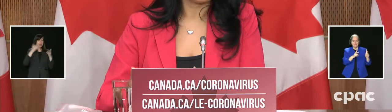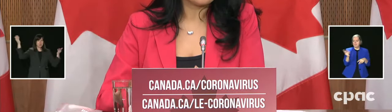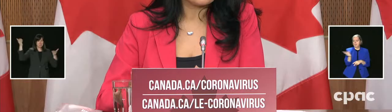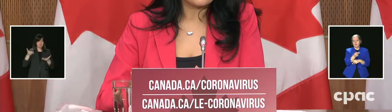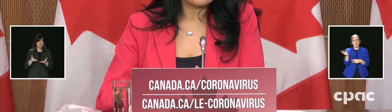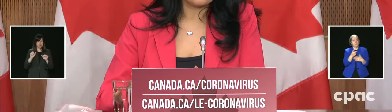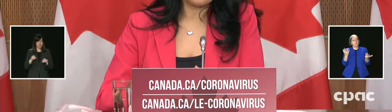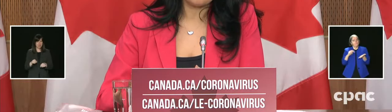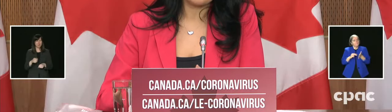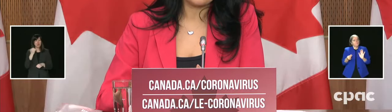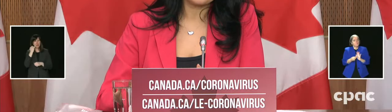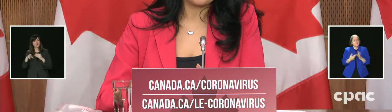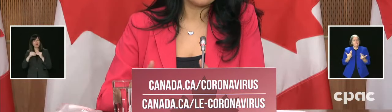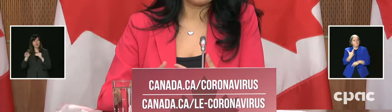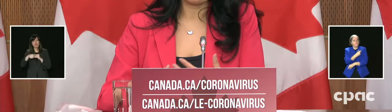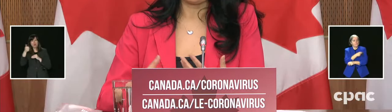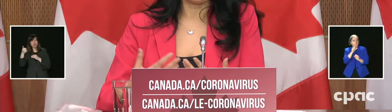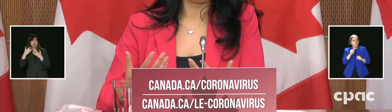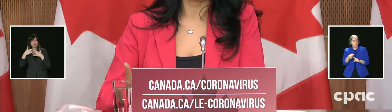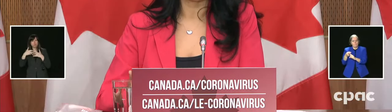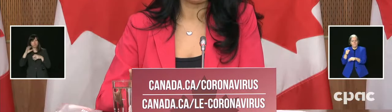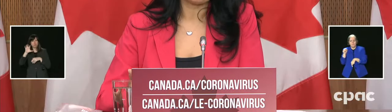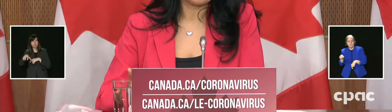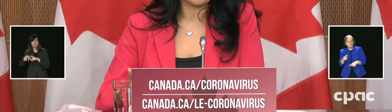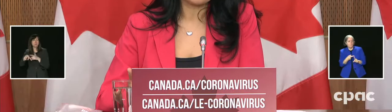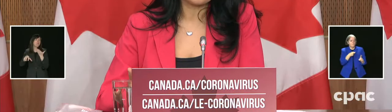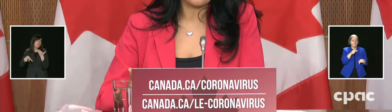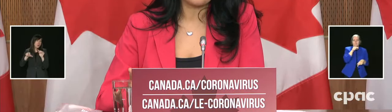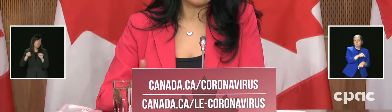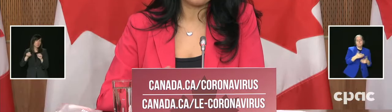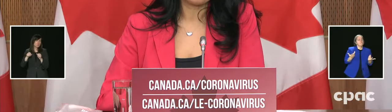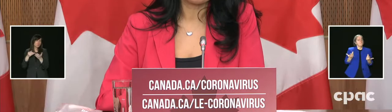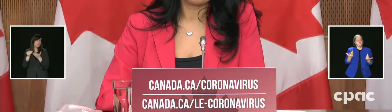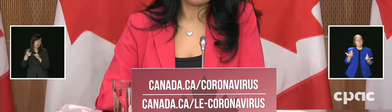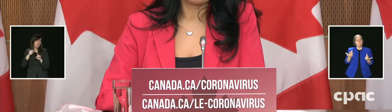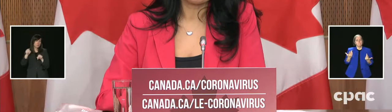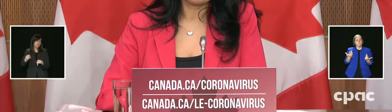add other sites to the authorization, it could equally come from those as well.